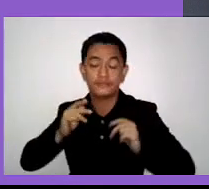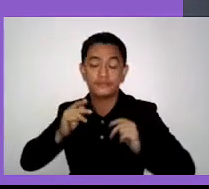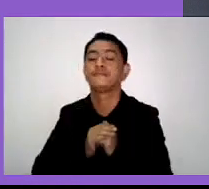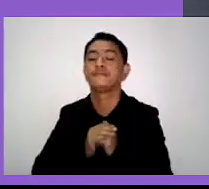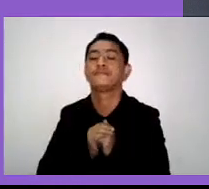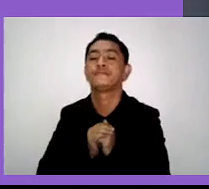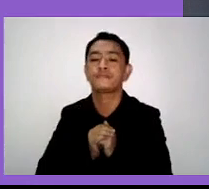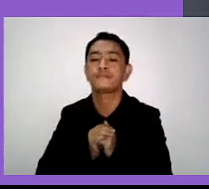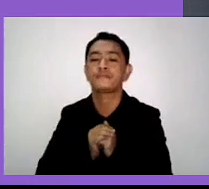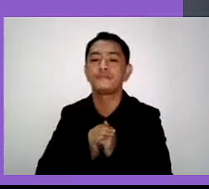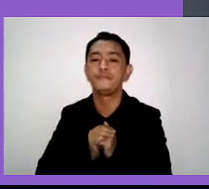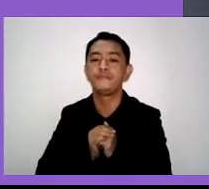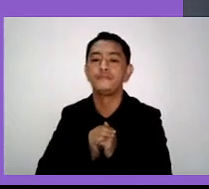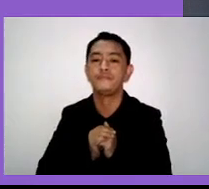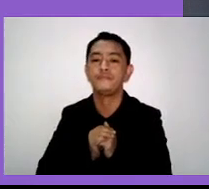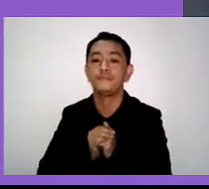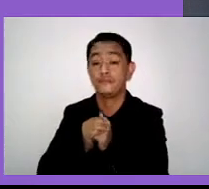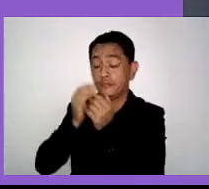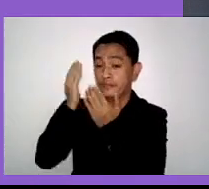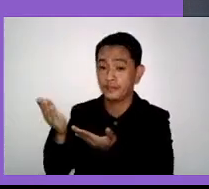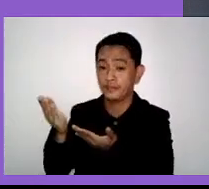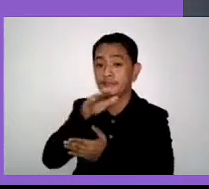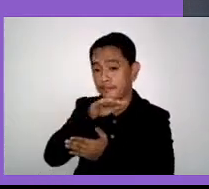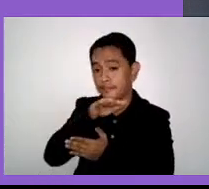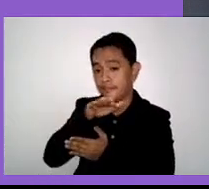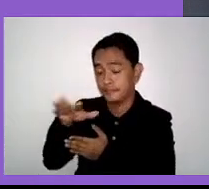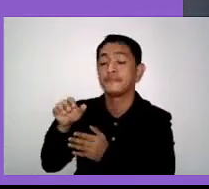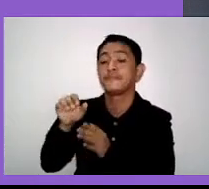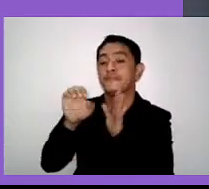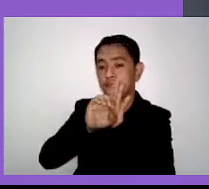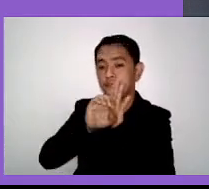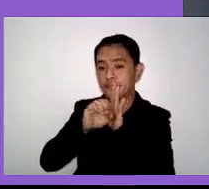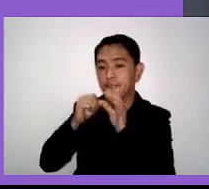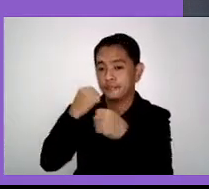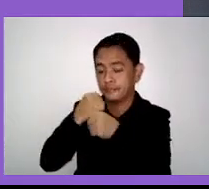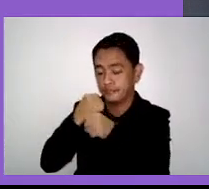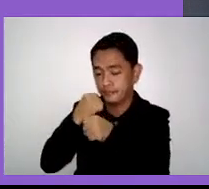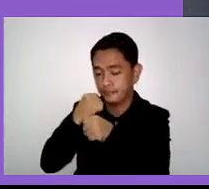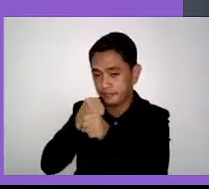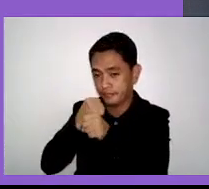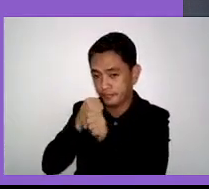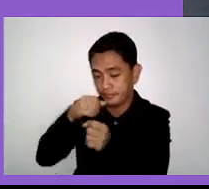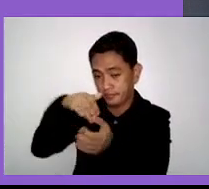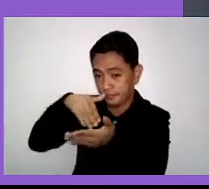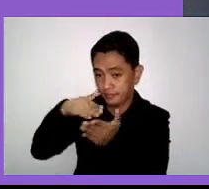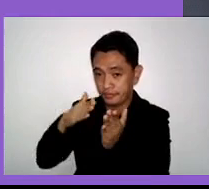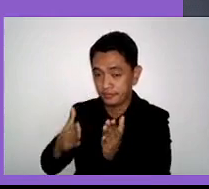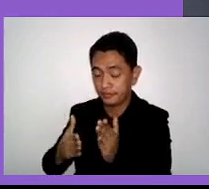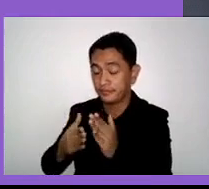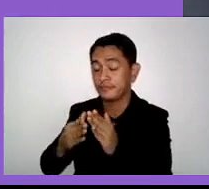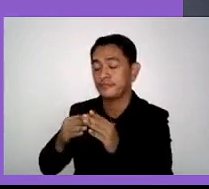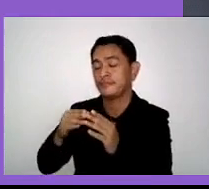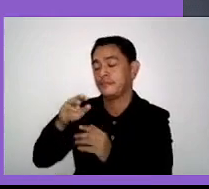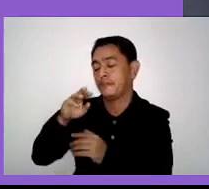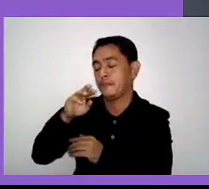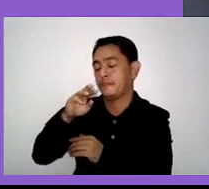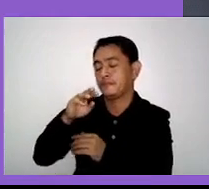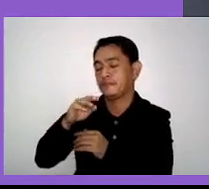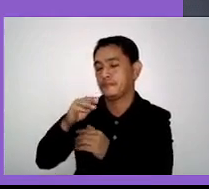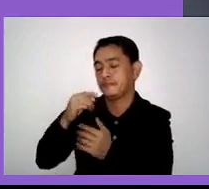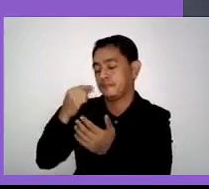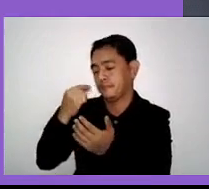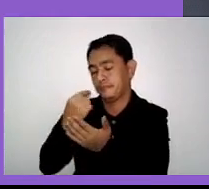Here are spelling samples made by students from middle school to high school. You